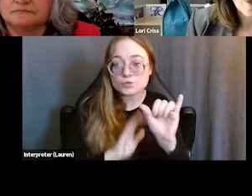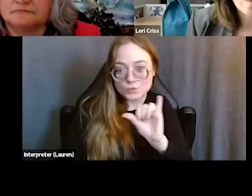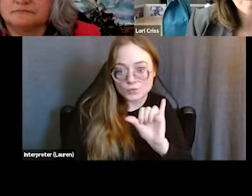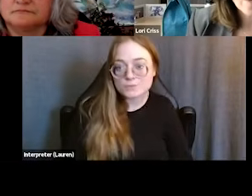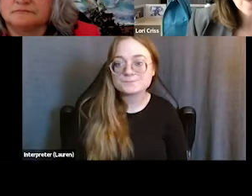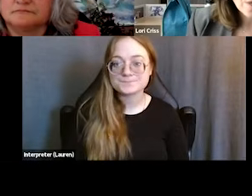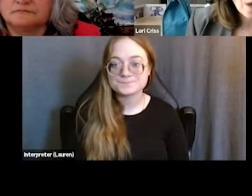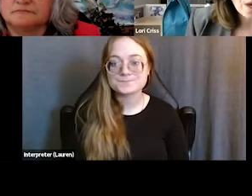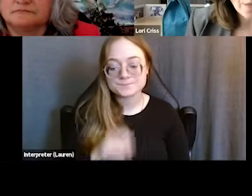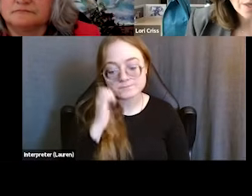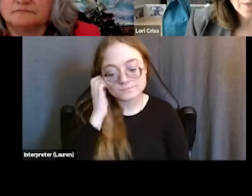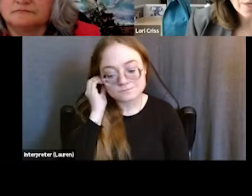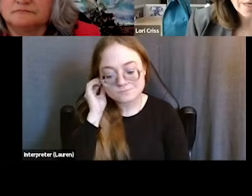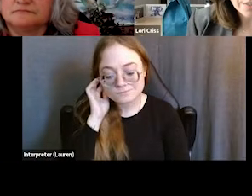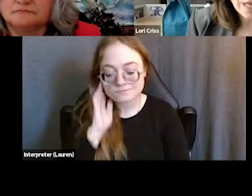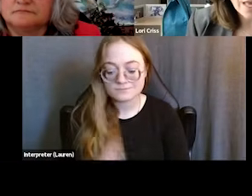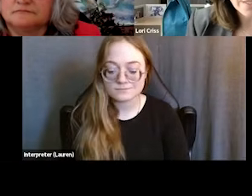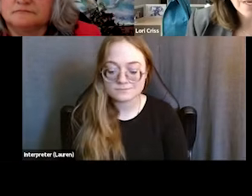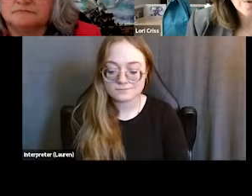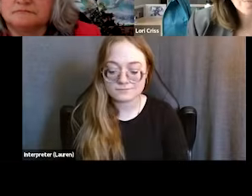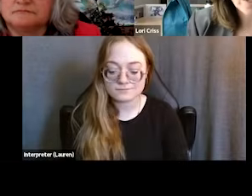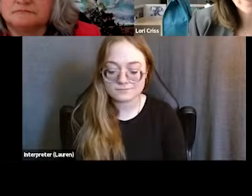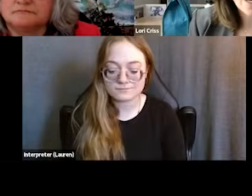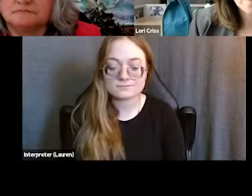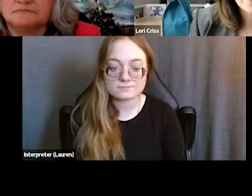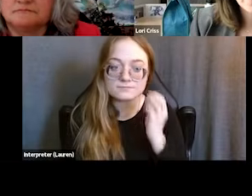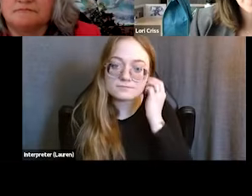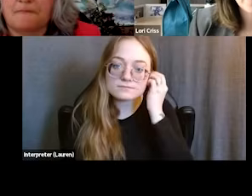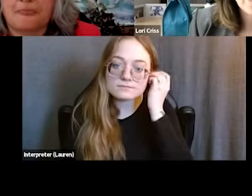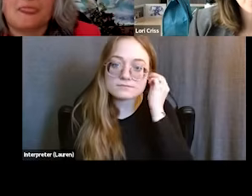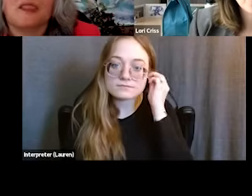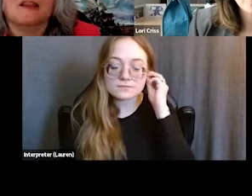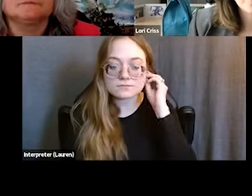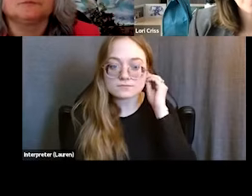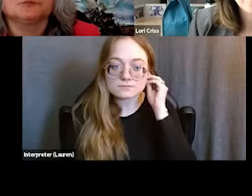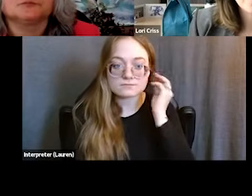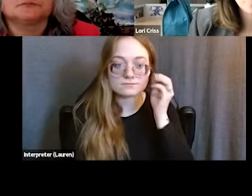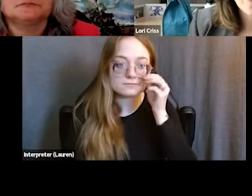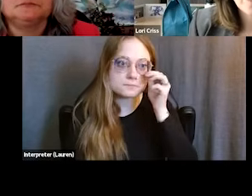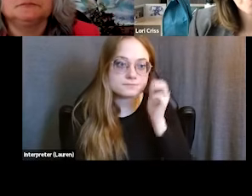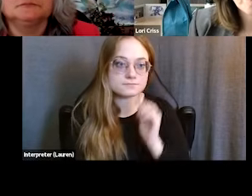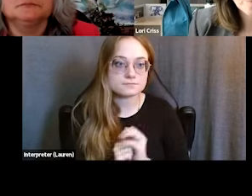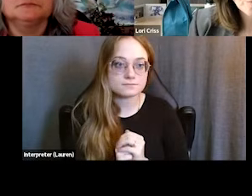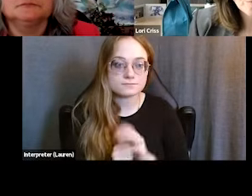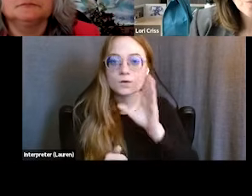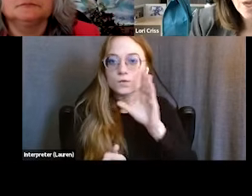place as well. On the next slide, we're going to talk about the intentional difference